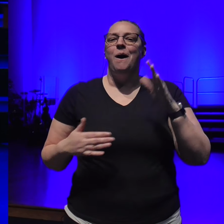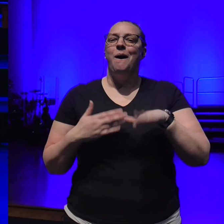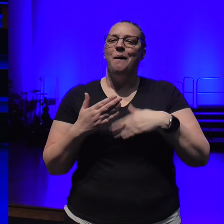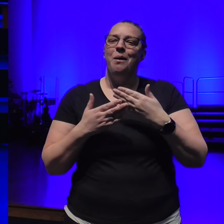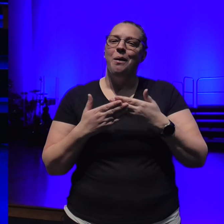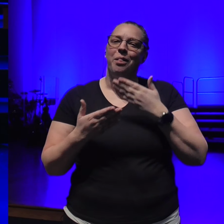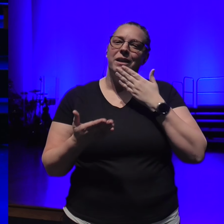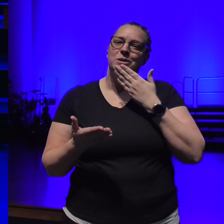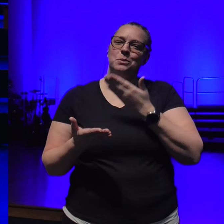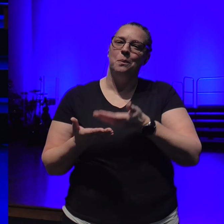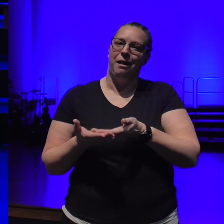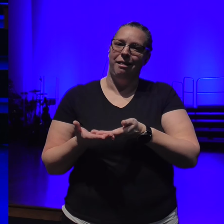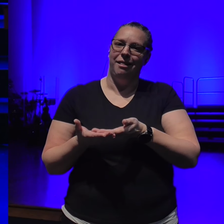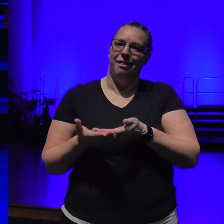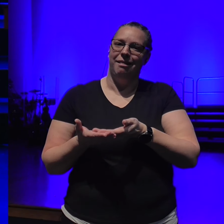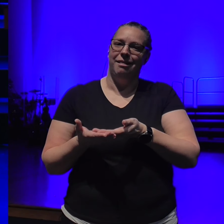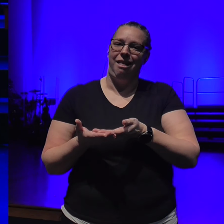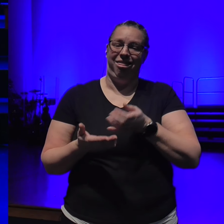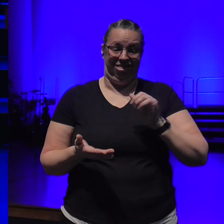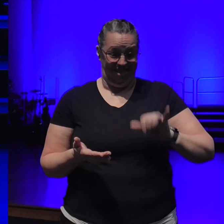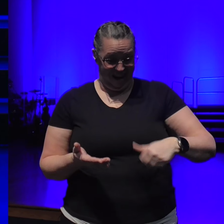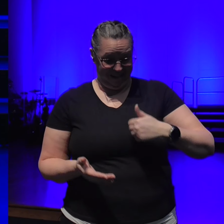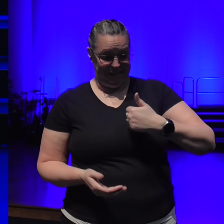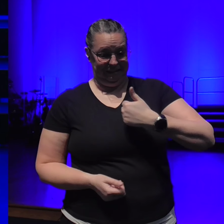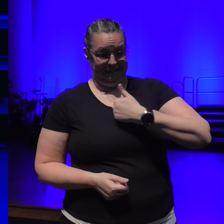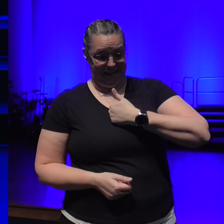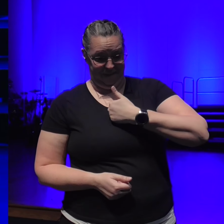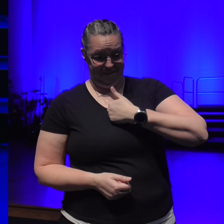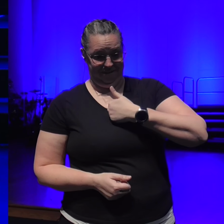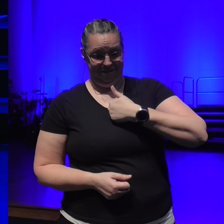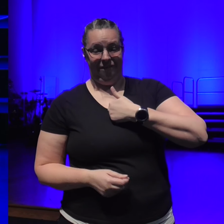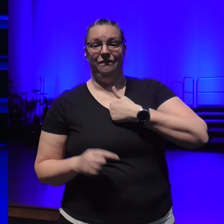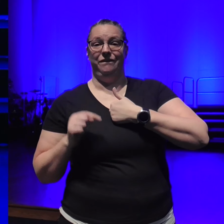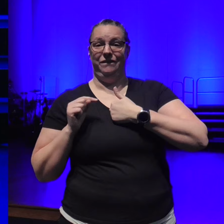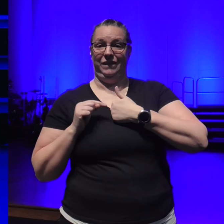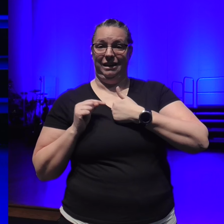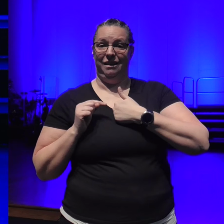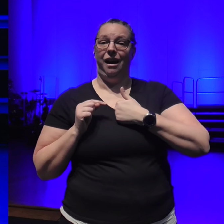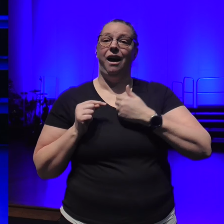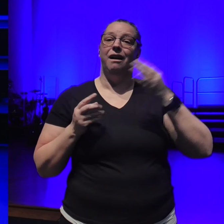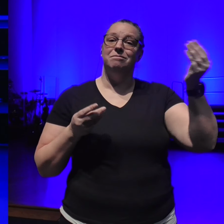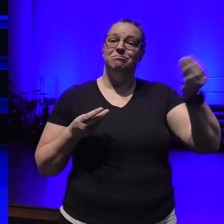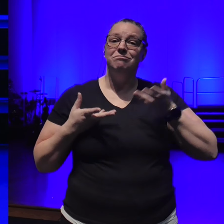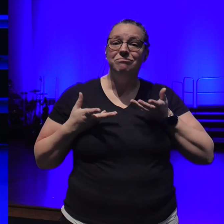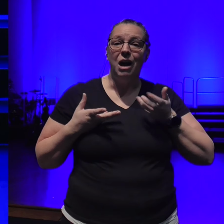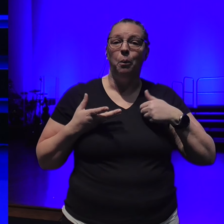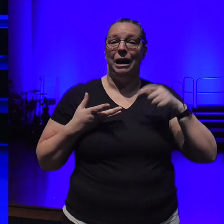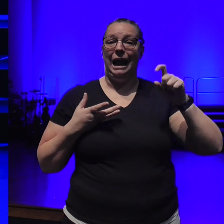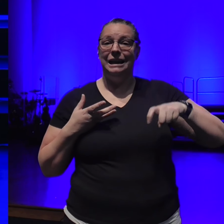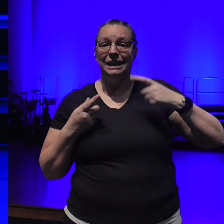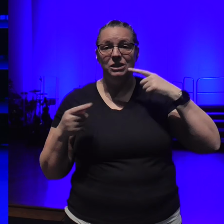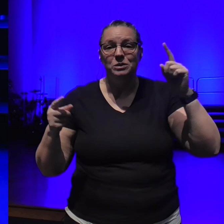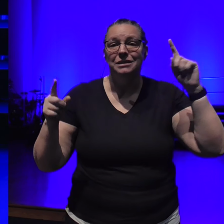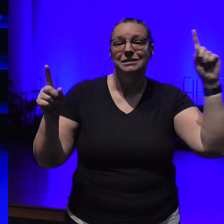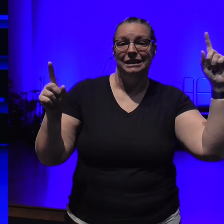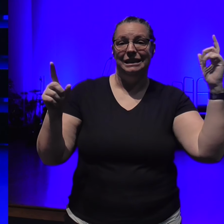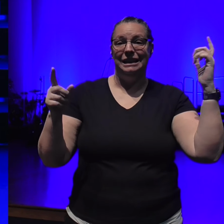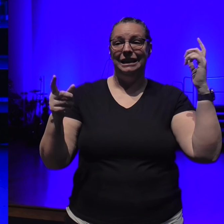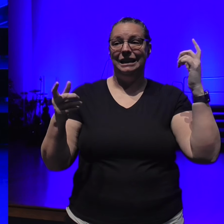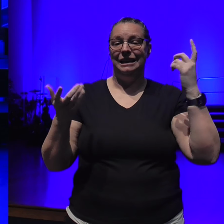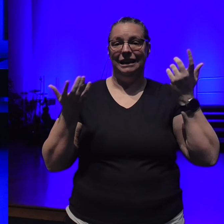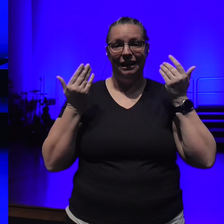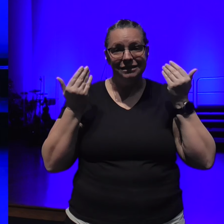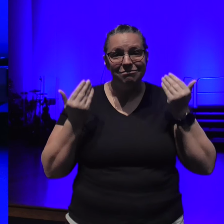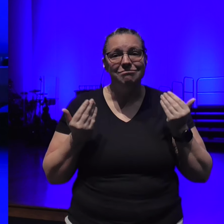well. The self I want to be true to is the one that tells me that all I need to succeed in this world is to